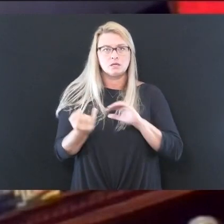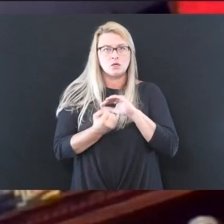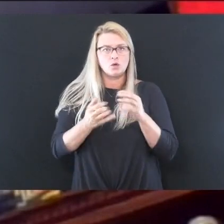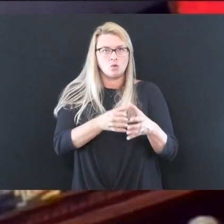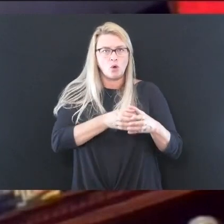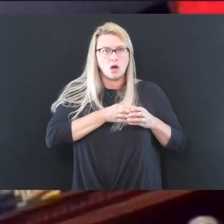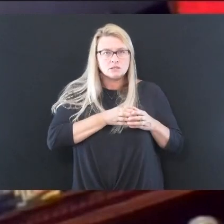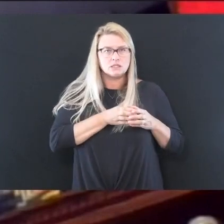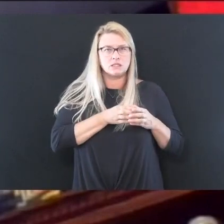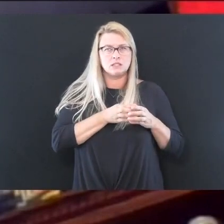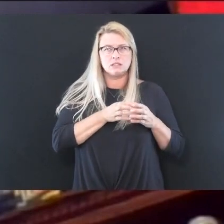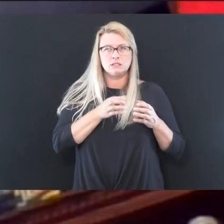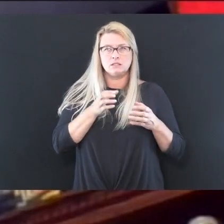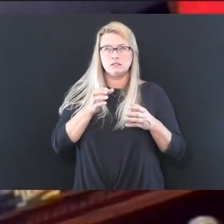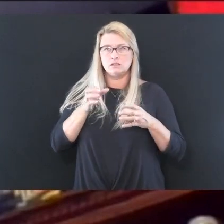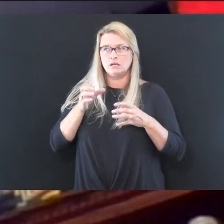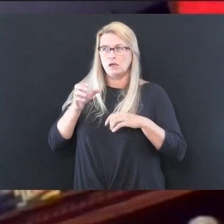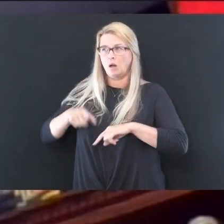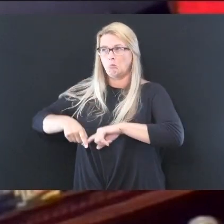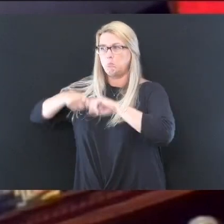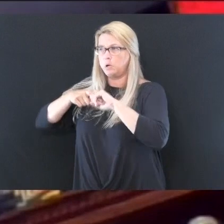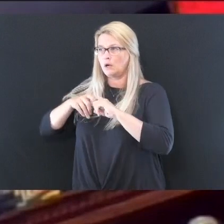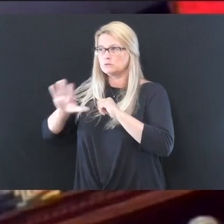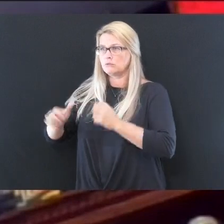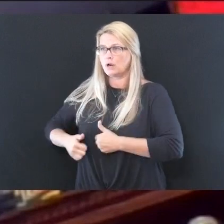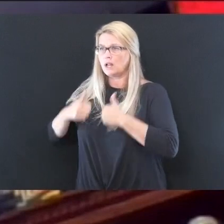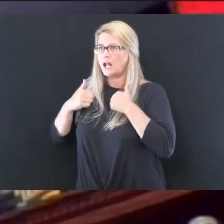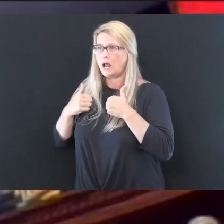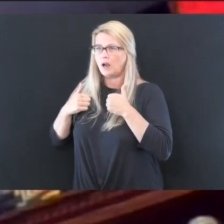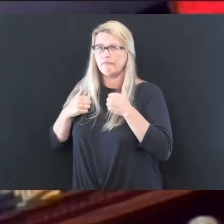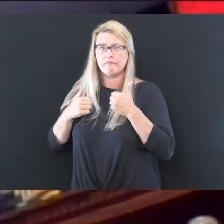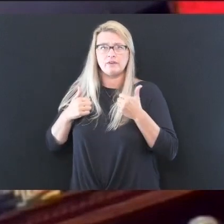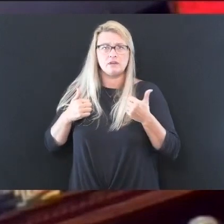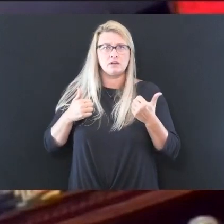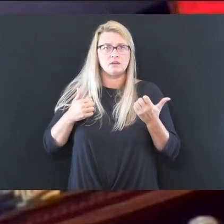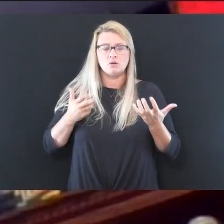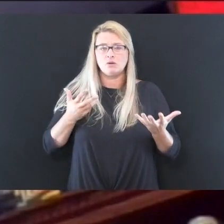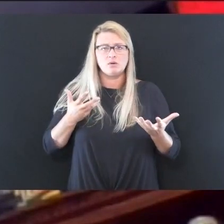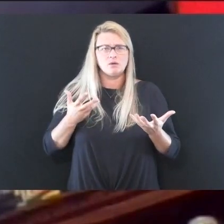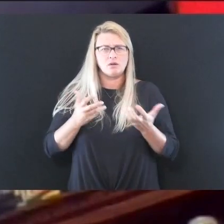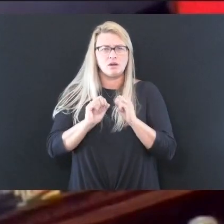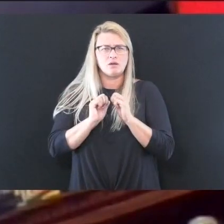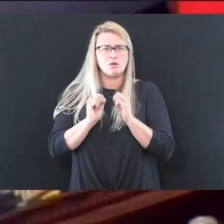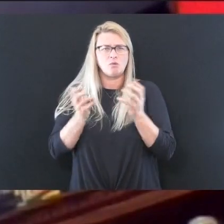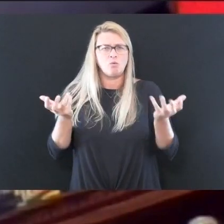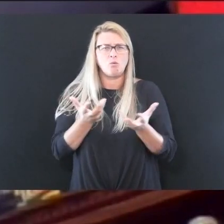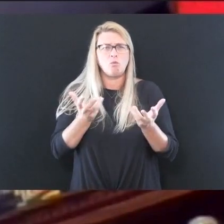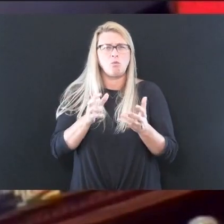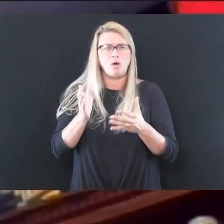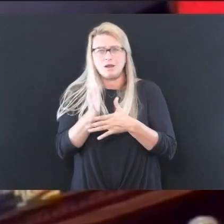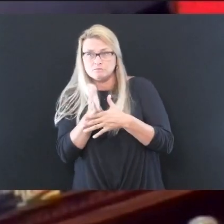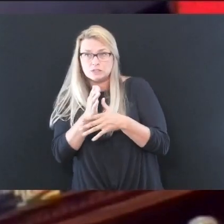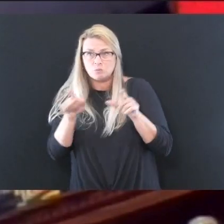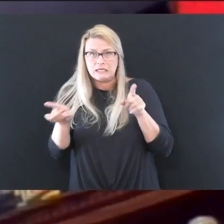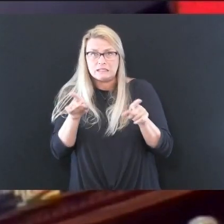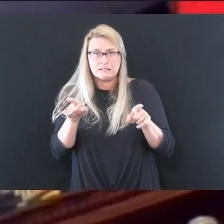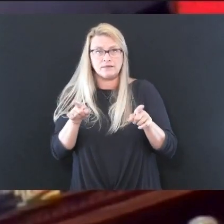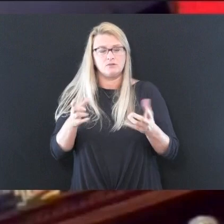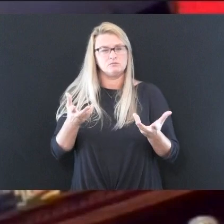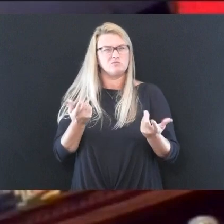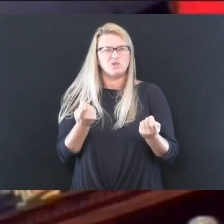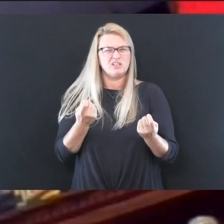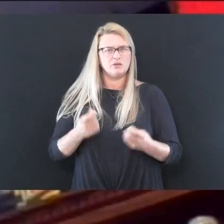and cancel any medical appointments you have or whatever else might be on your agenda? Or is it somewhere in between?